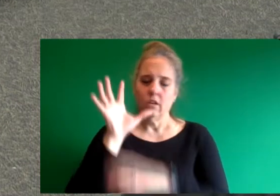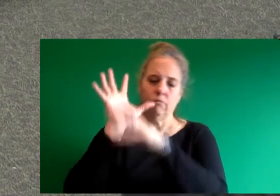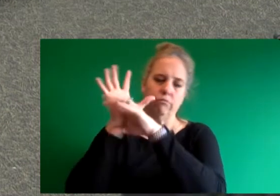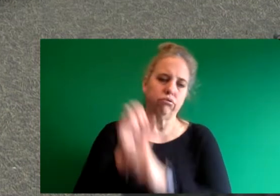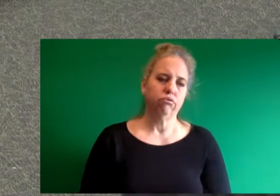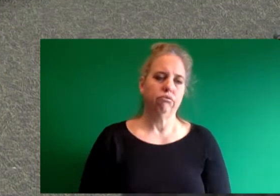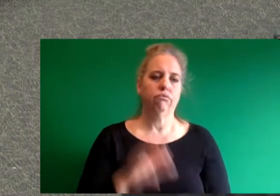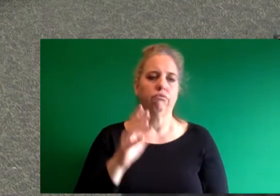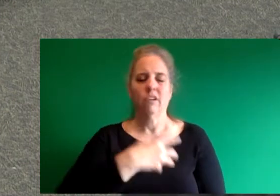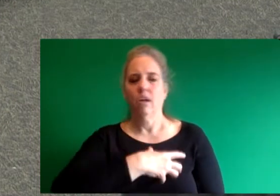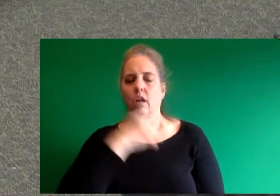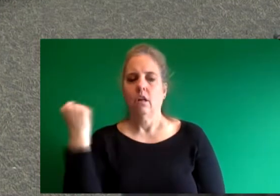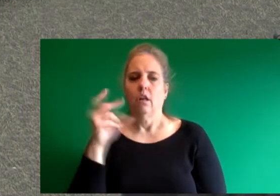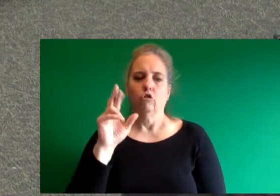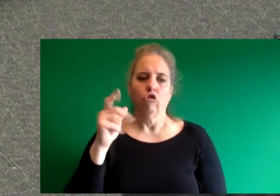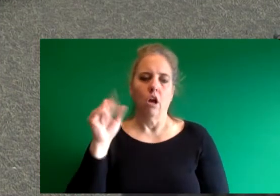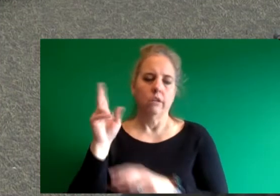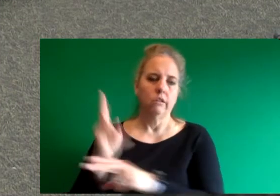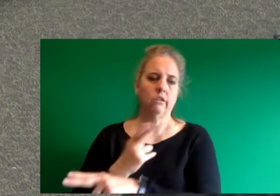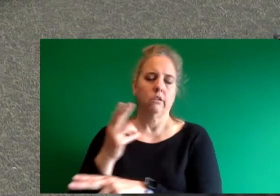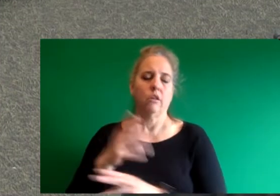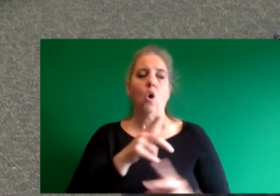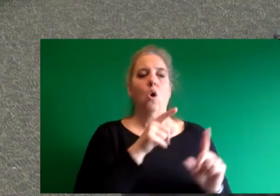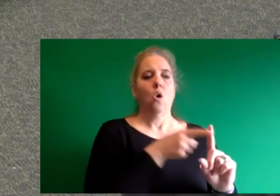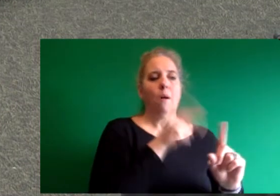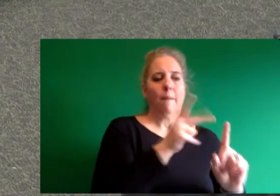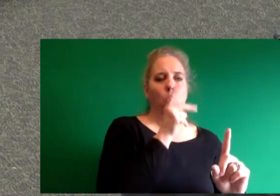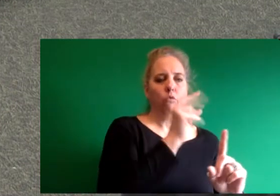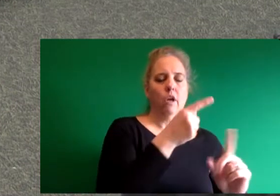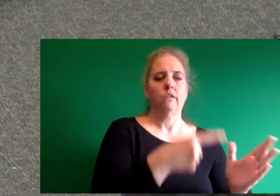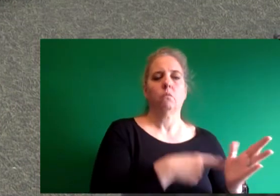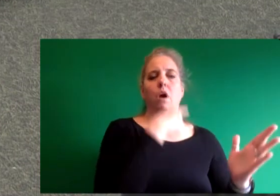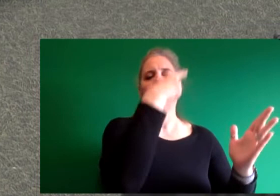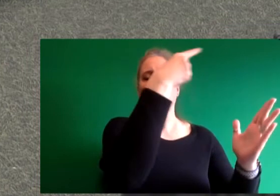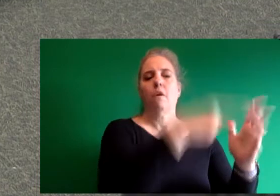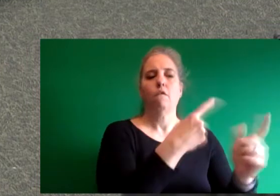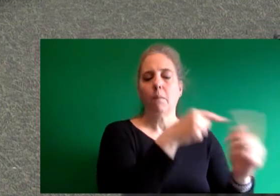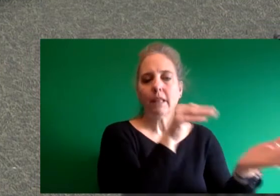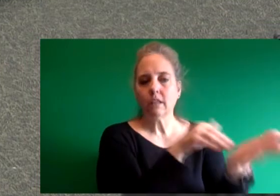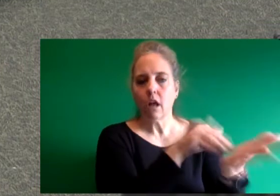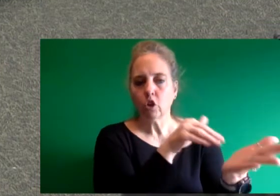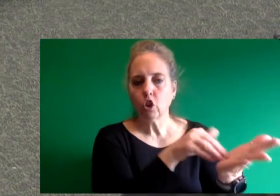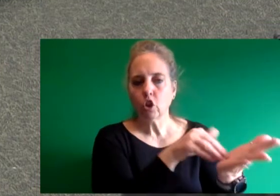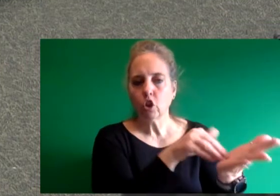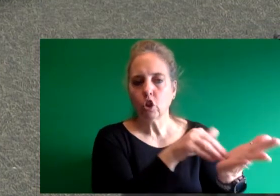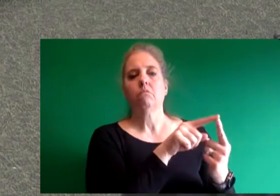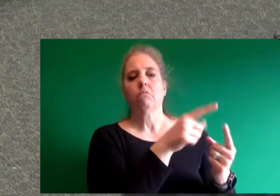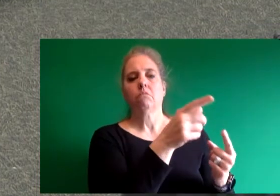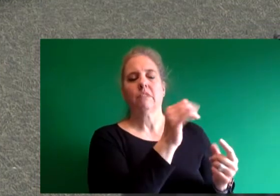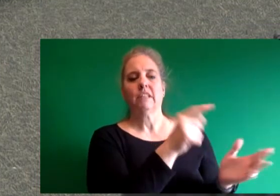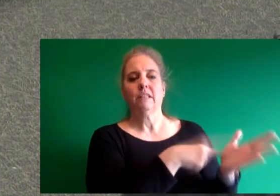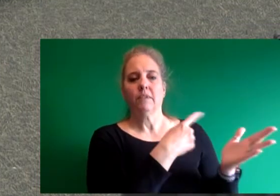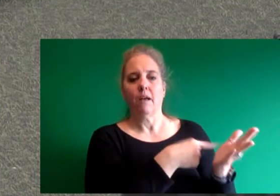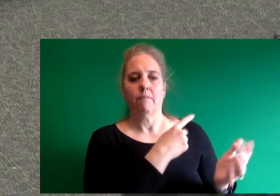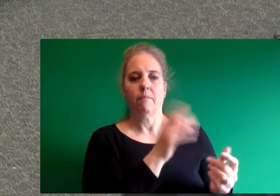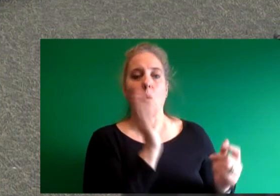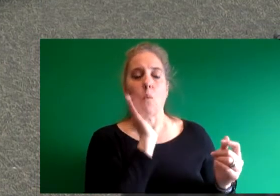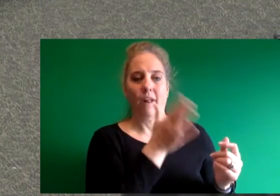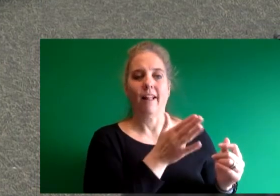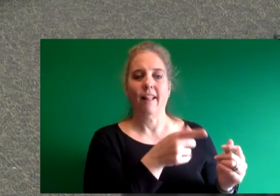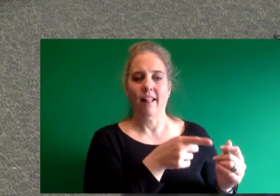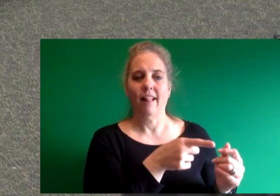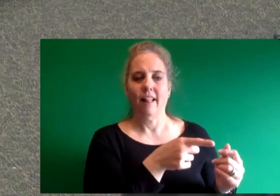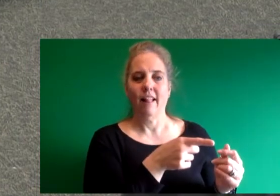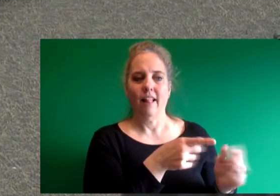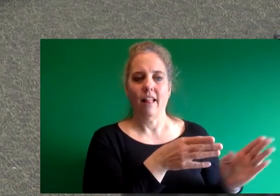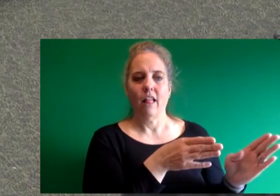regularly prescribed drugs from their physician, but also then turn to the illicit market to obtain them when those prescriptions run out. We also